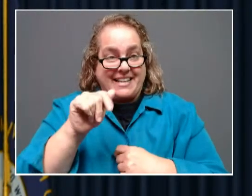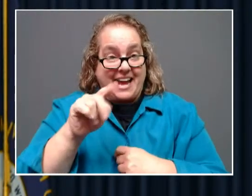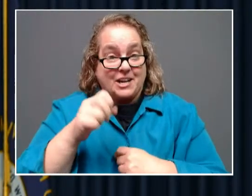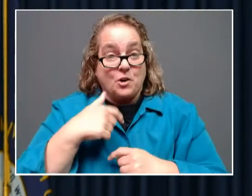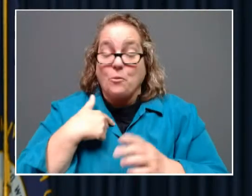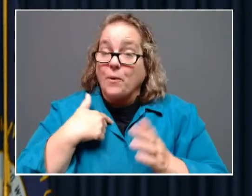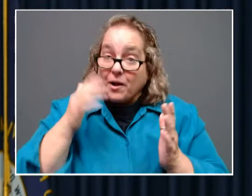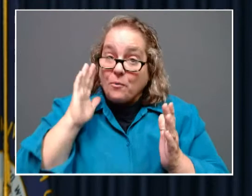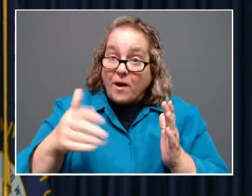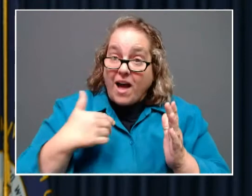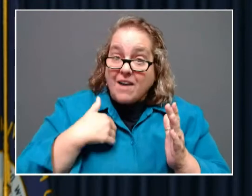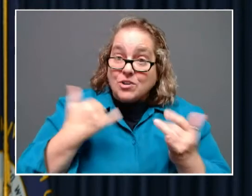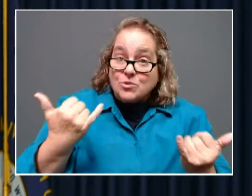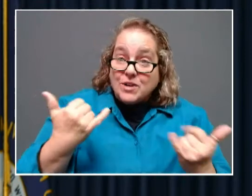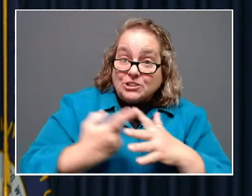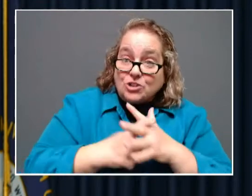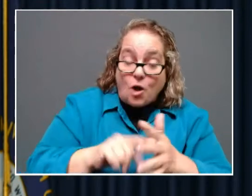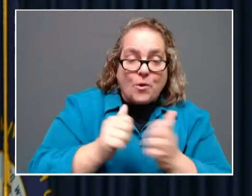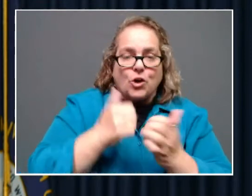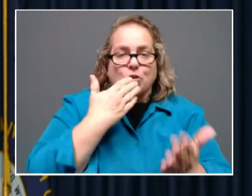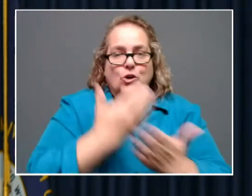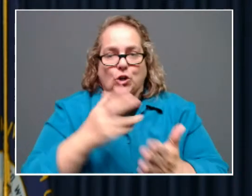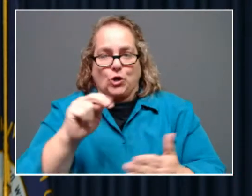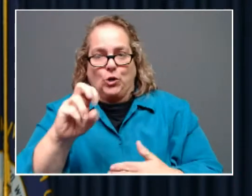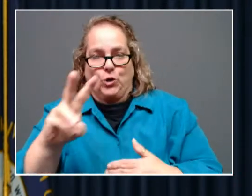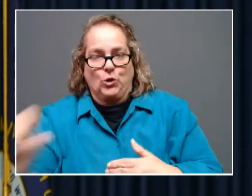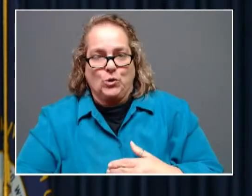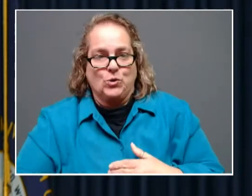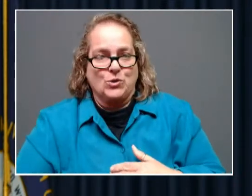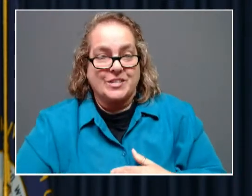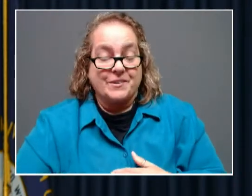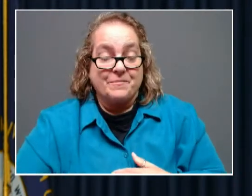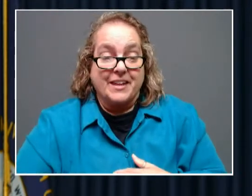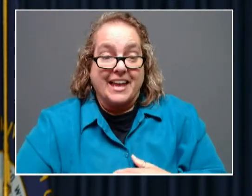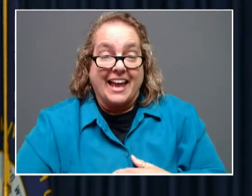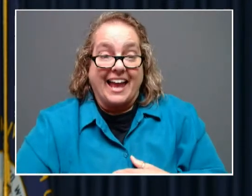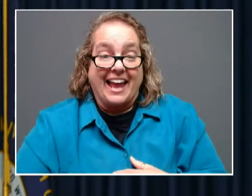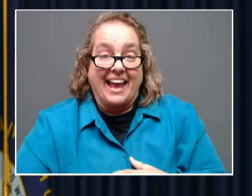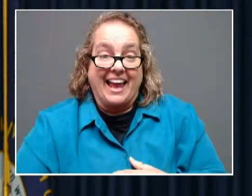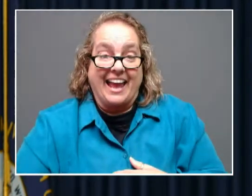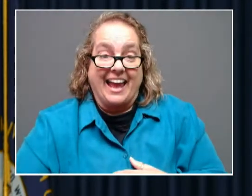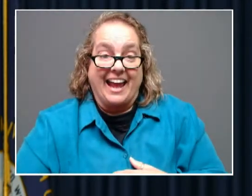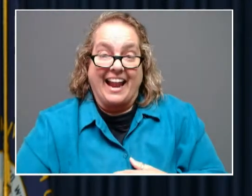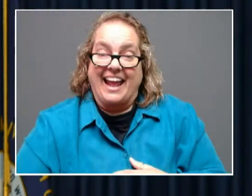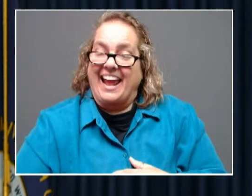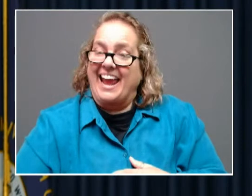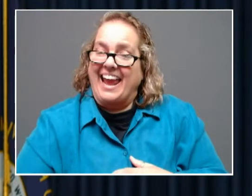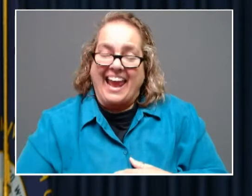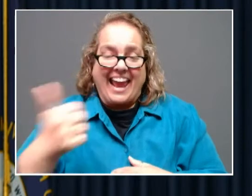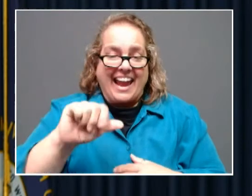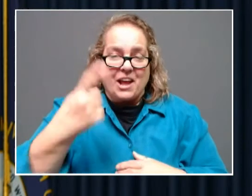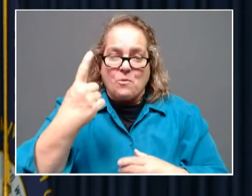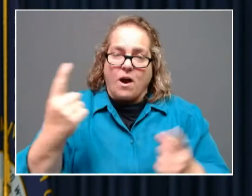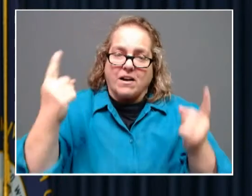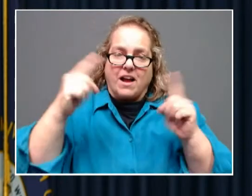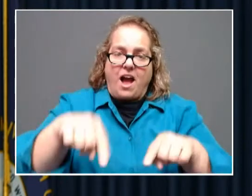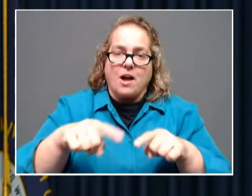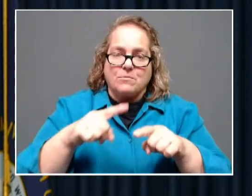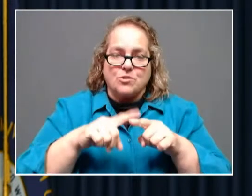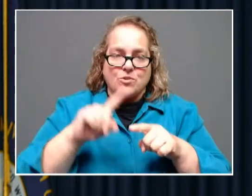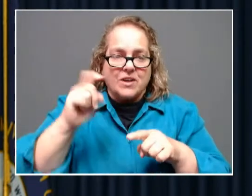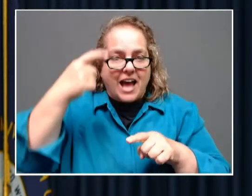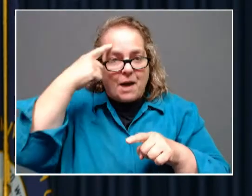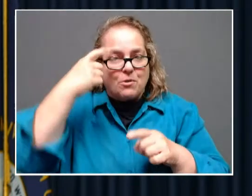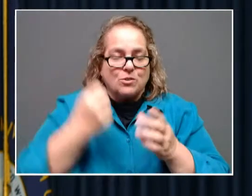news. Anyone who has made a trip to the Capitol in the springtime can attest to how beautiful and cheerful it is around here when